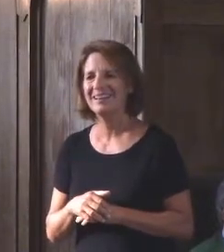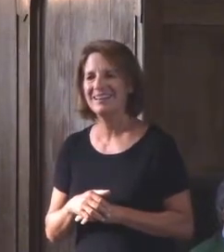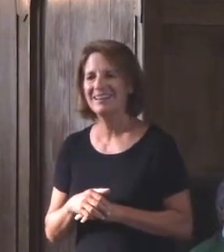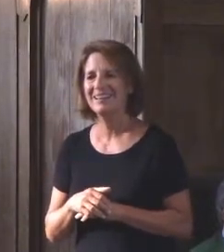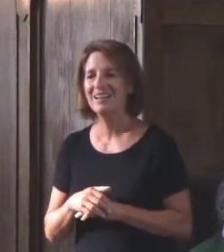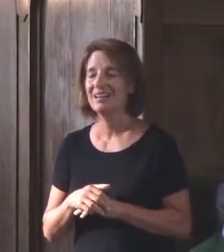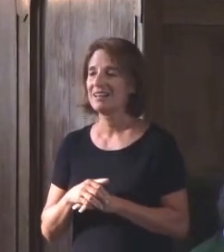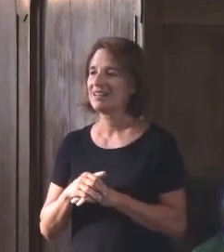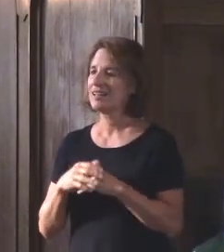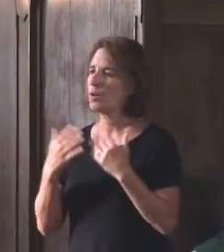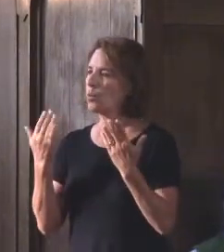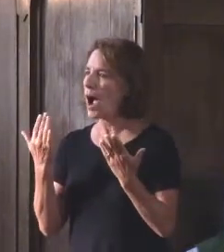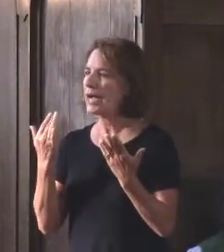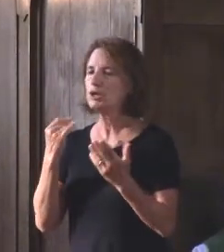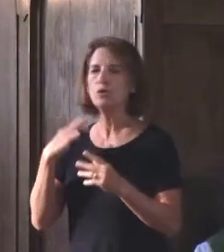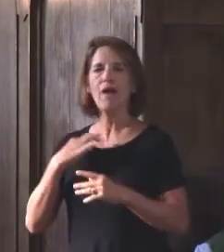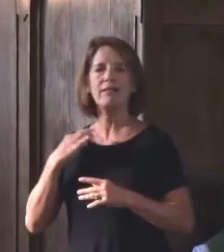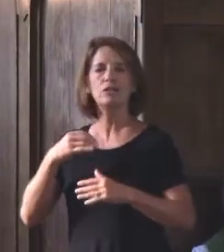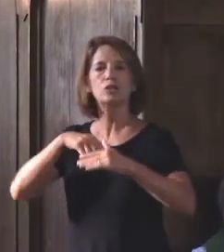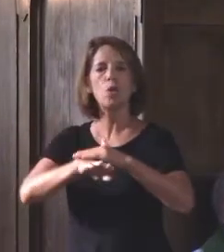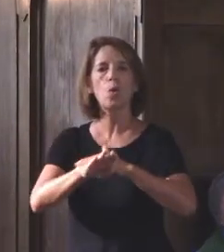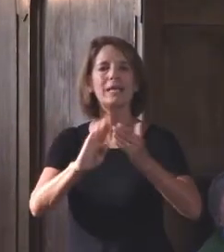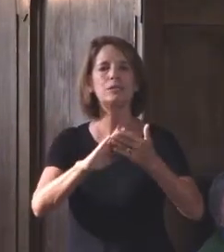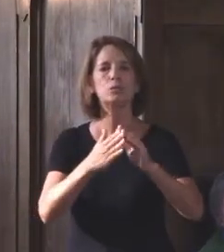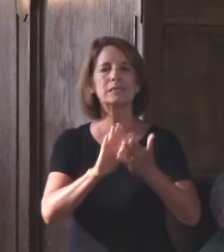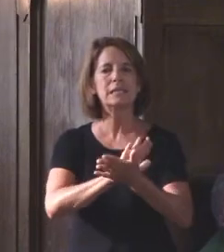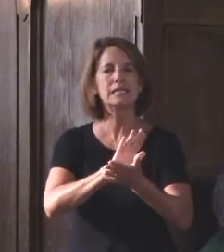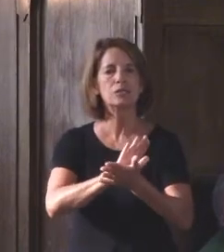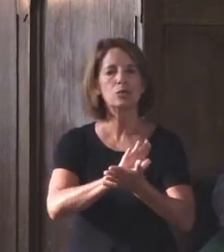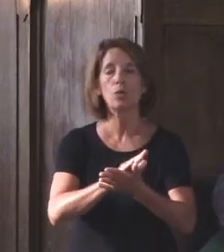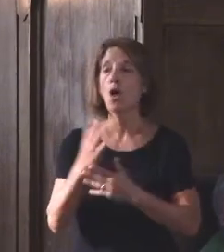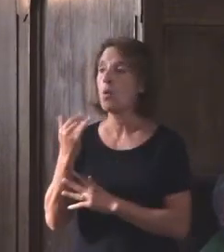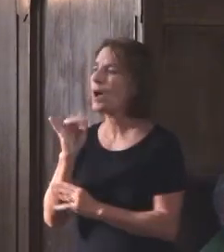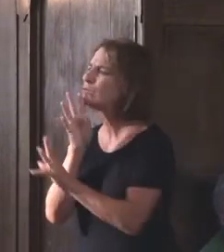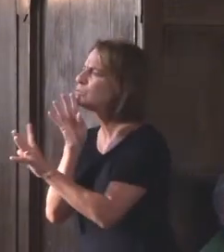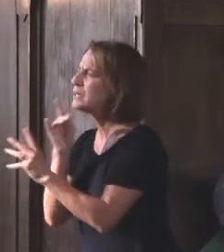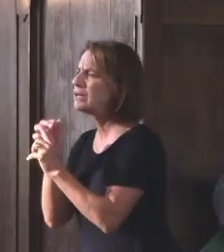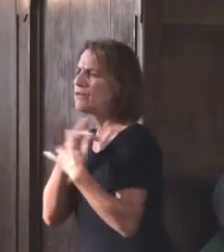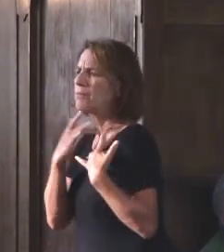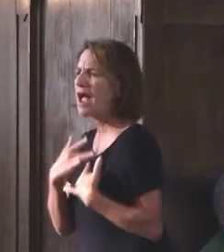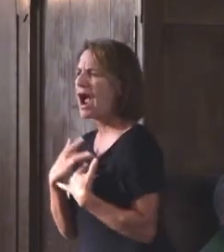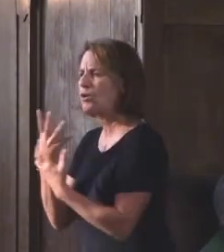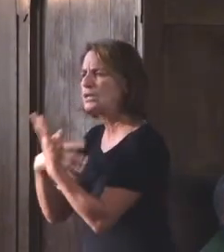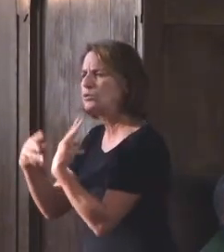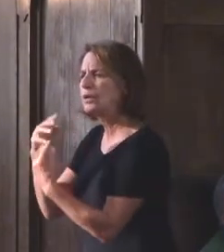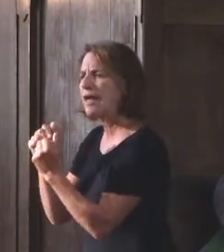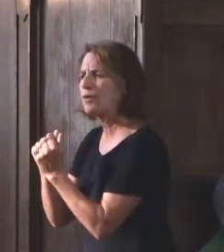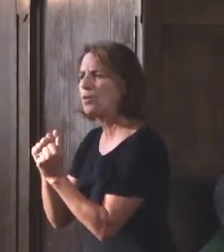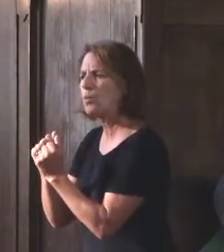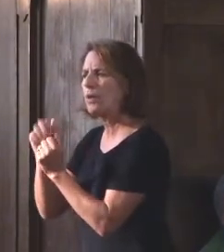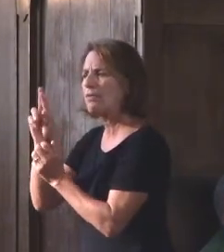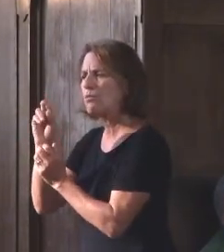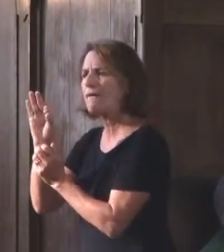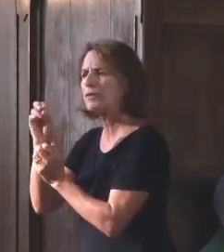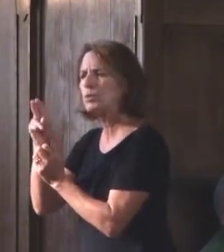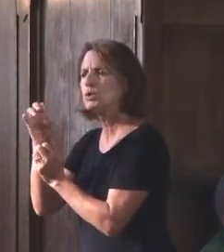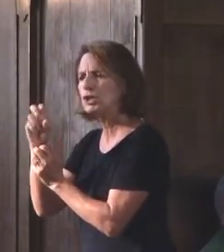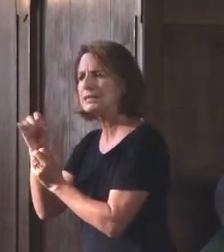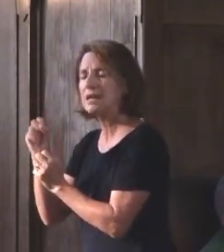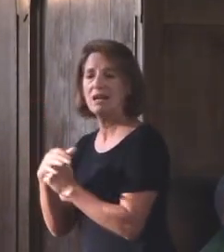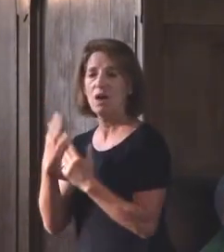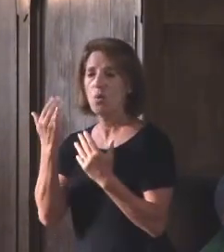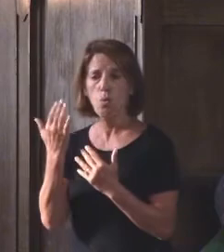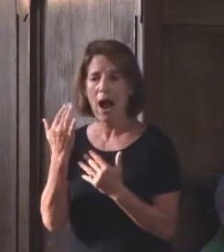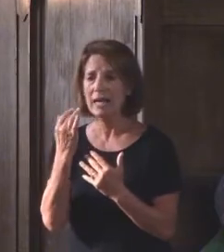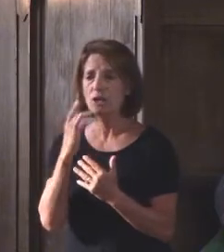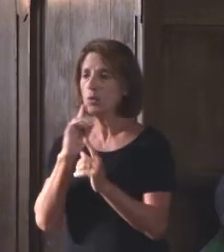city schools? Why does Speaking from the Heart get together and spend time helping refugees learn English? Why do we go to Haiti? Why